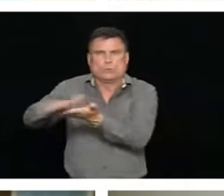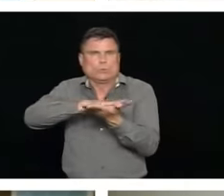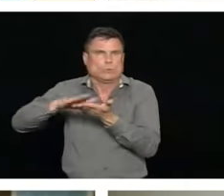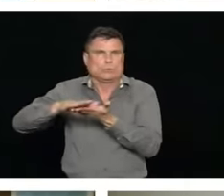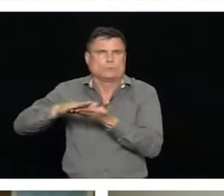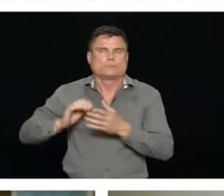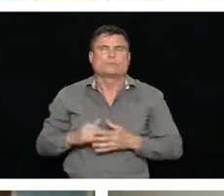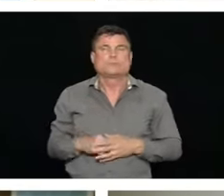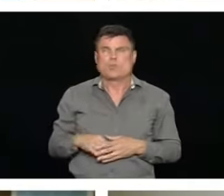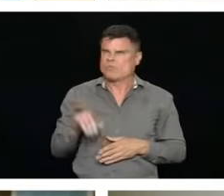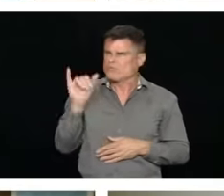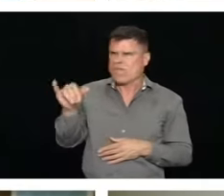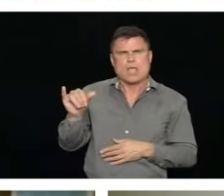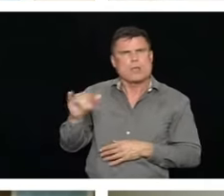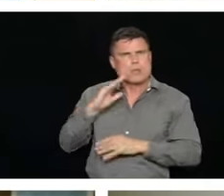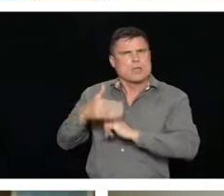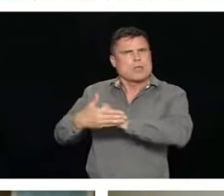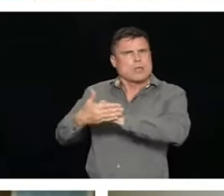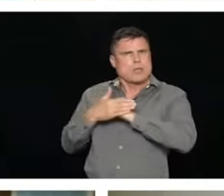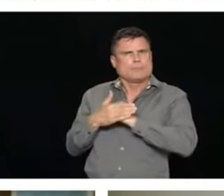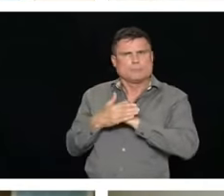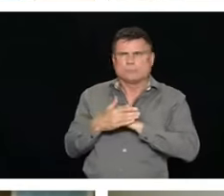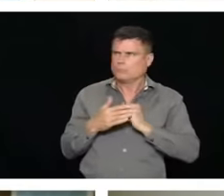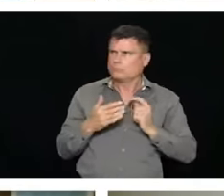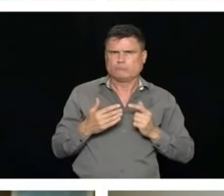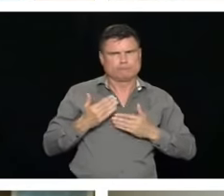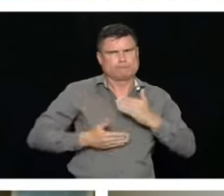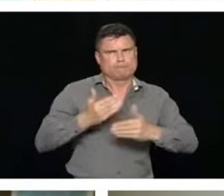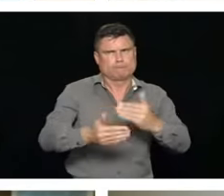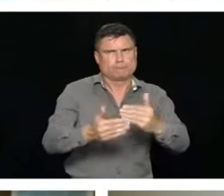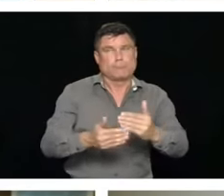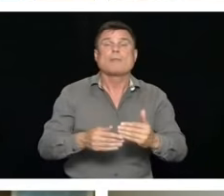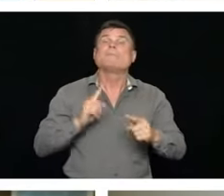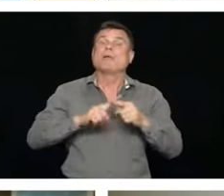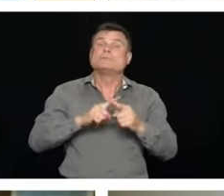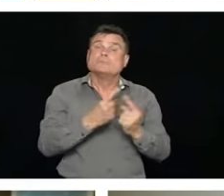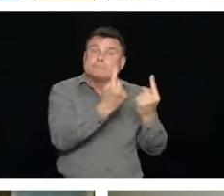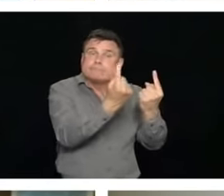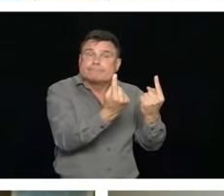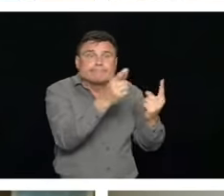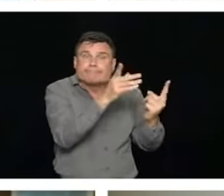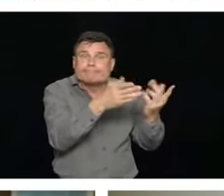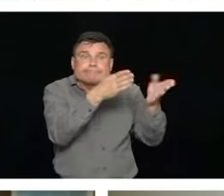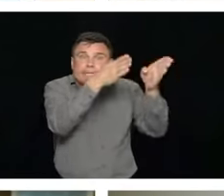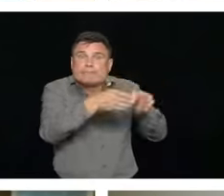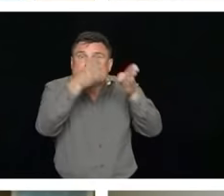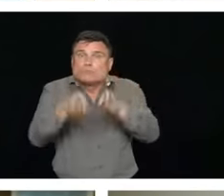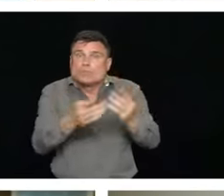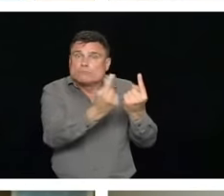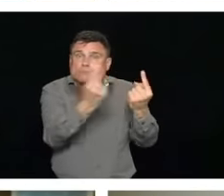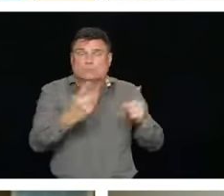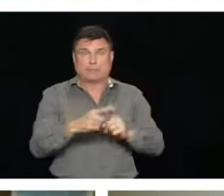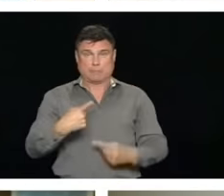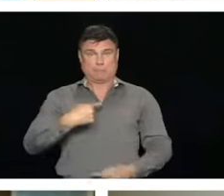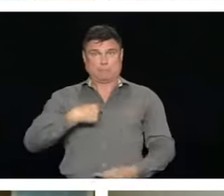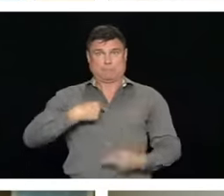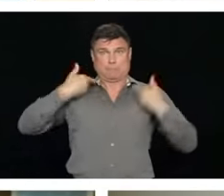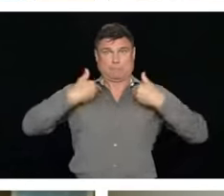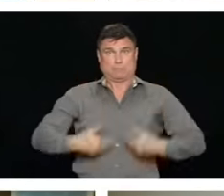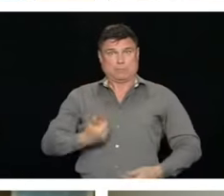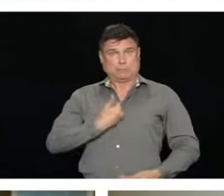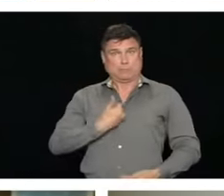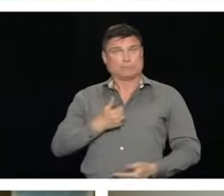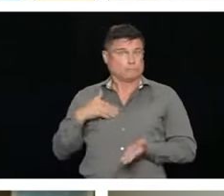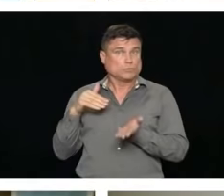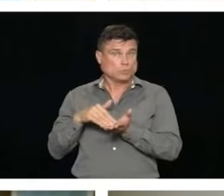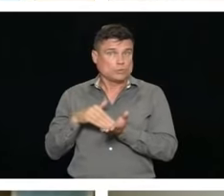control ourselves. So myself, as a physician, what can I do? Well, I can stay at home if I'm sick. I think that is